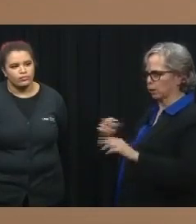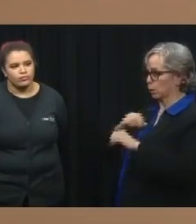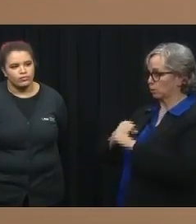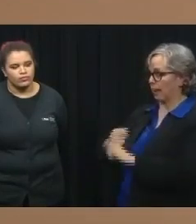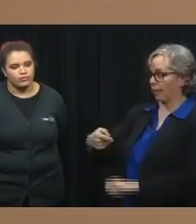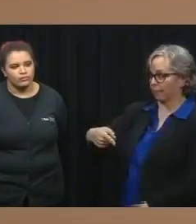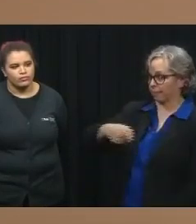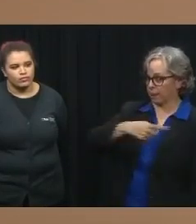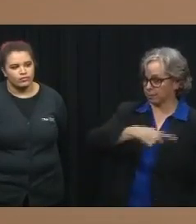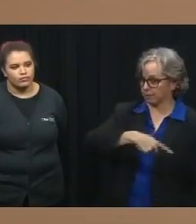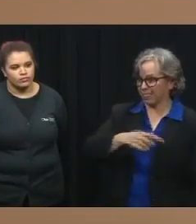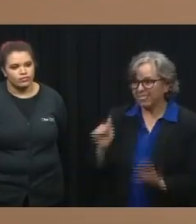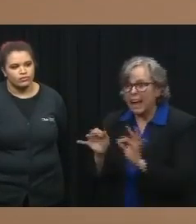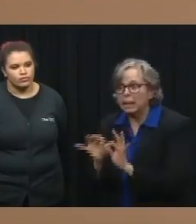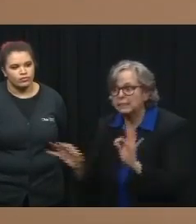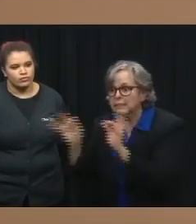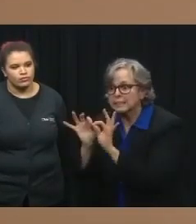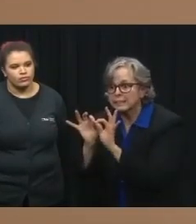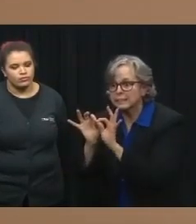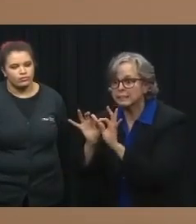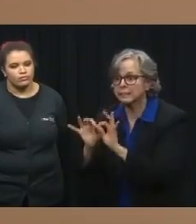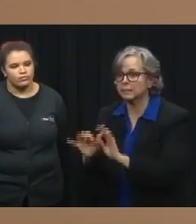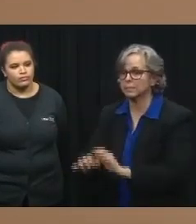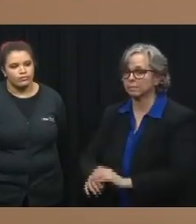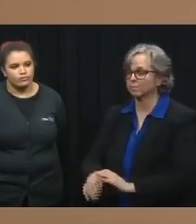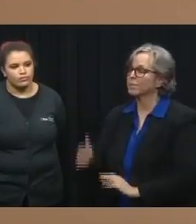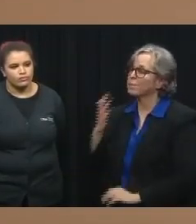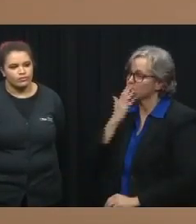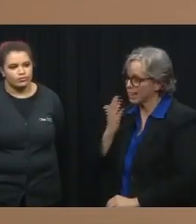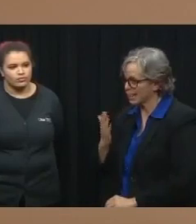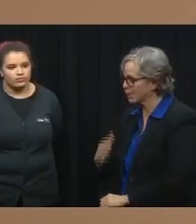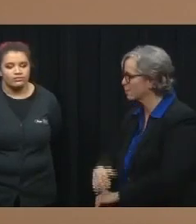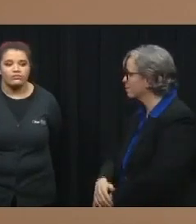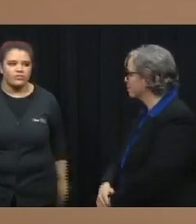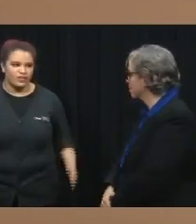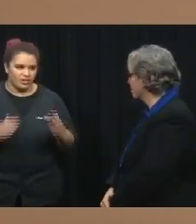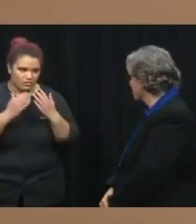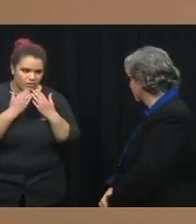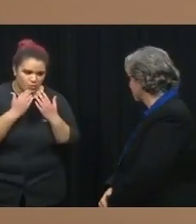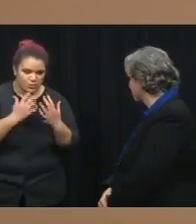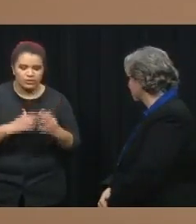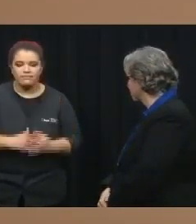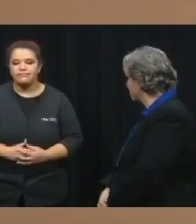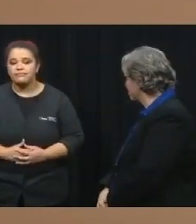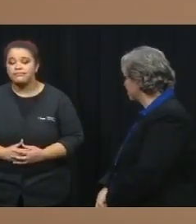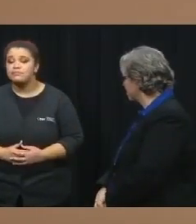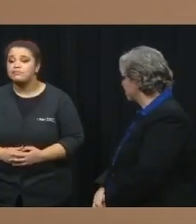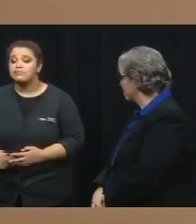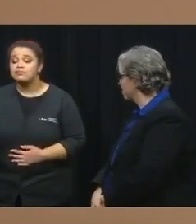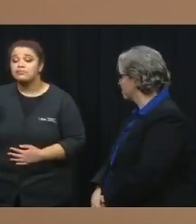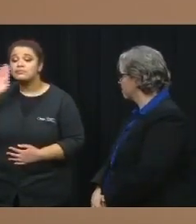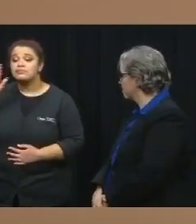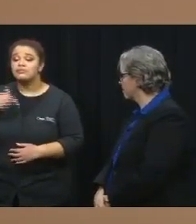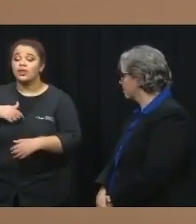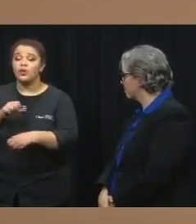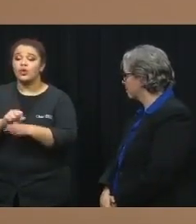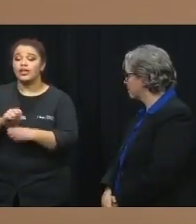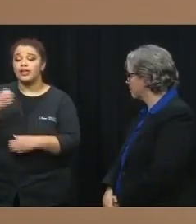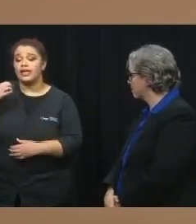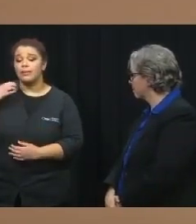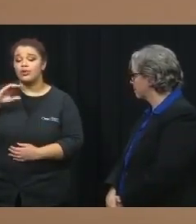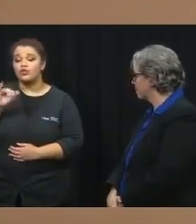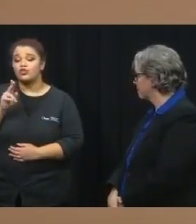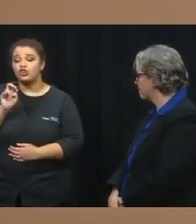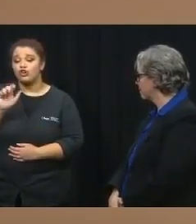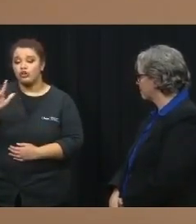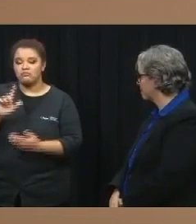Thank you. Thank you. Hi, Jake Zuckerman from the Capital Journal. This is another for Dr.